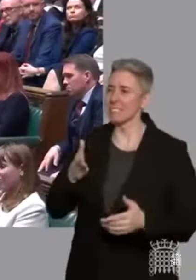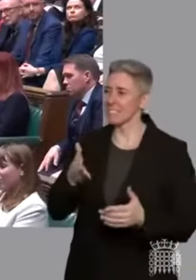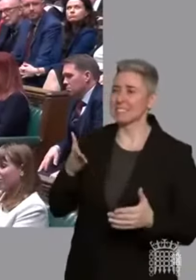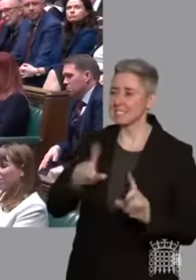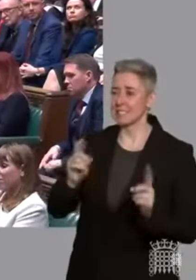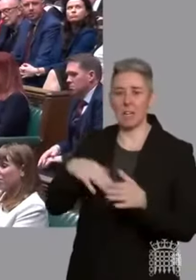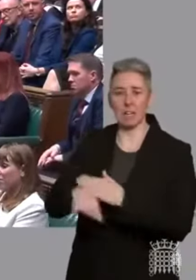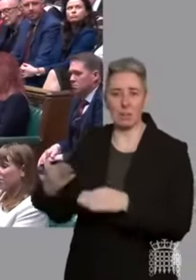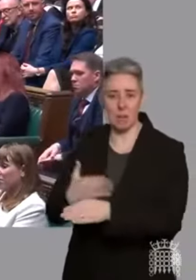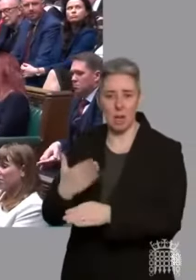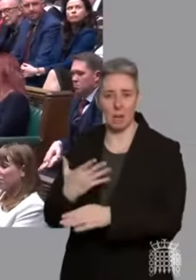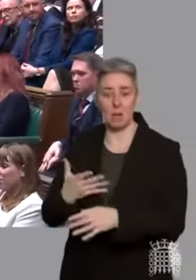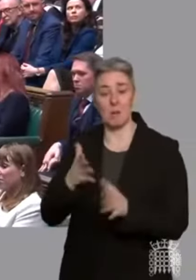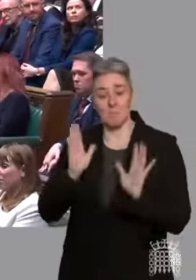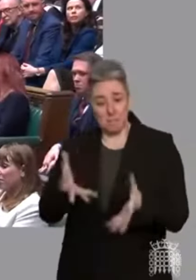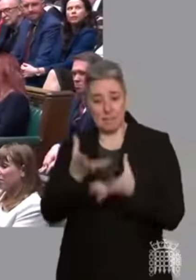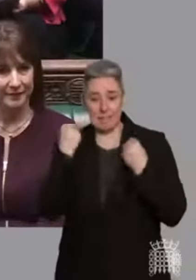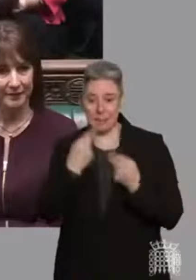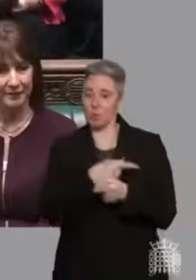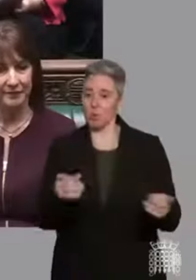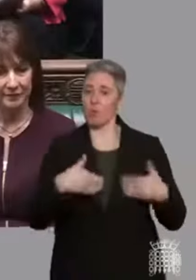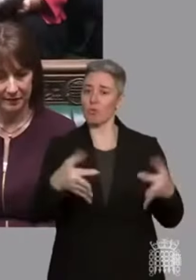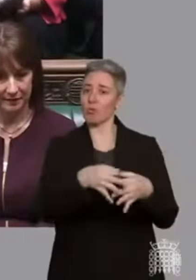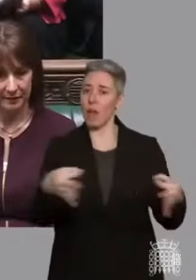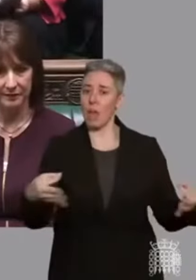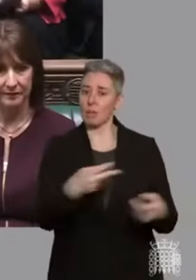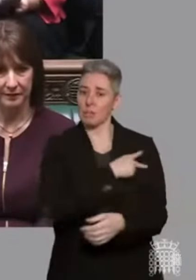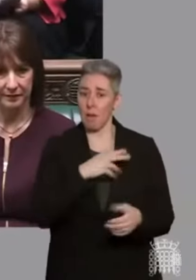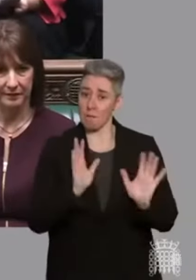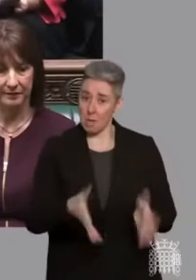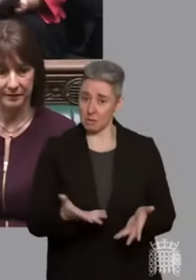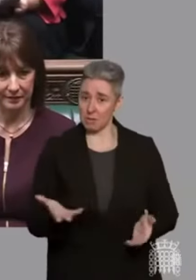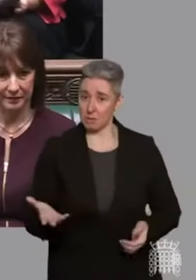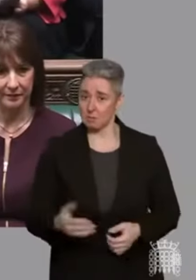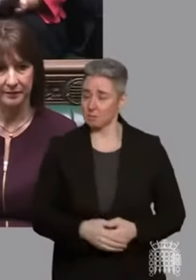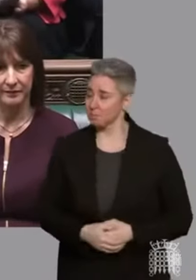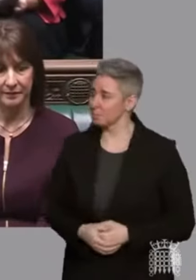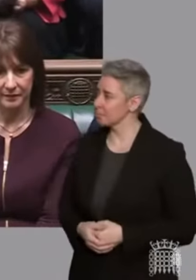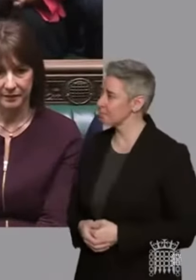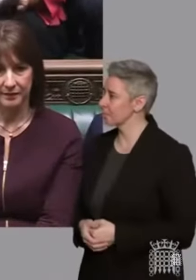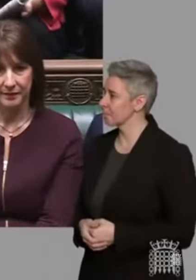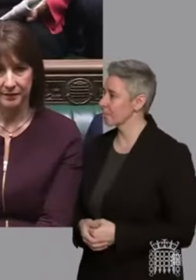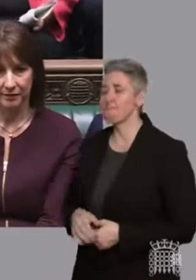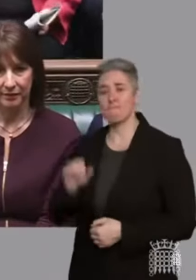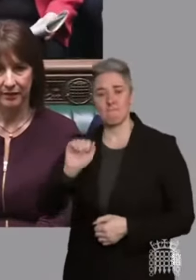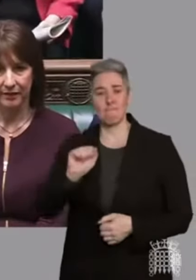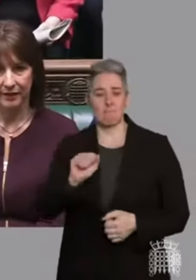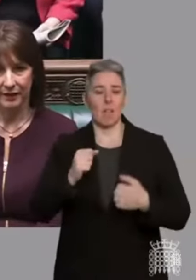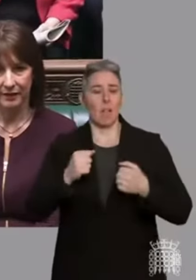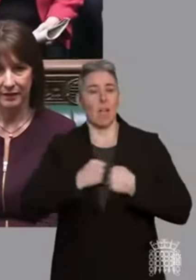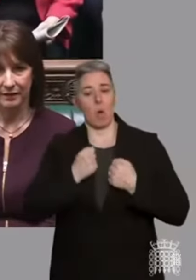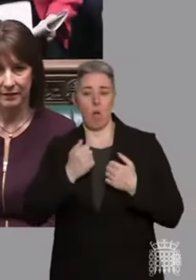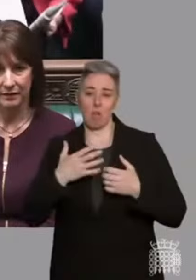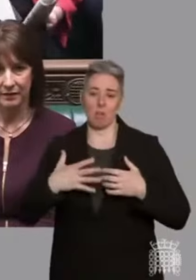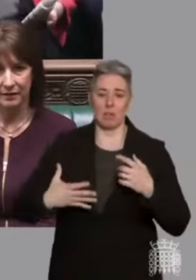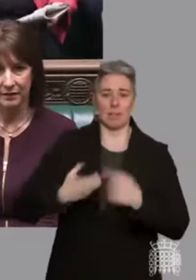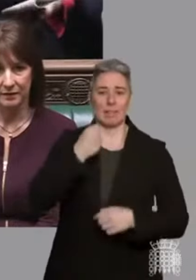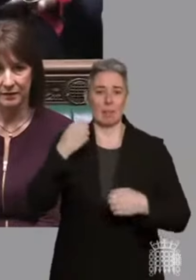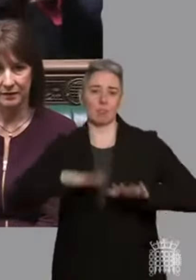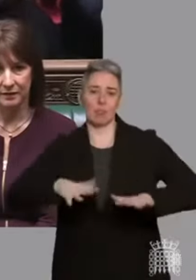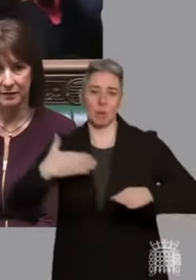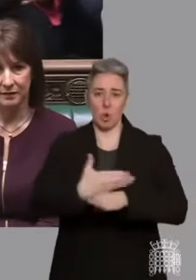I thank you for his question. Our Get Britain Working White paper sets out the biggest reforms to employment support in a generation,